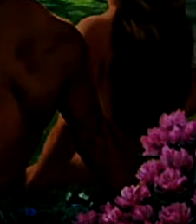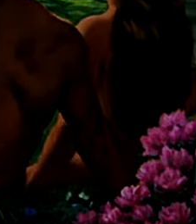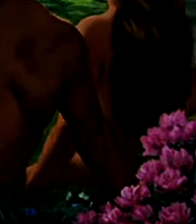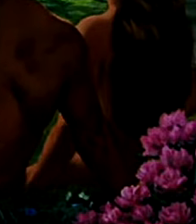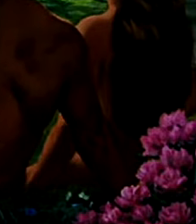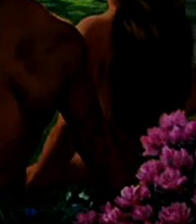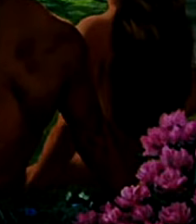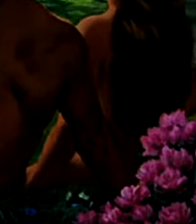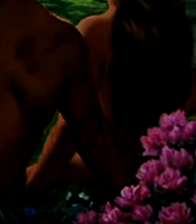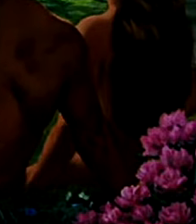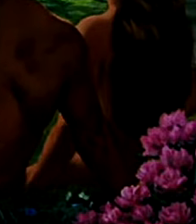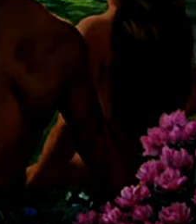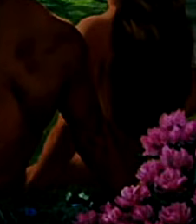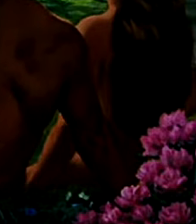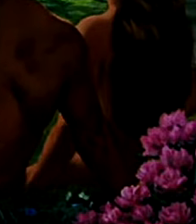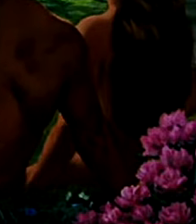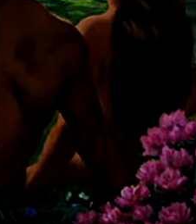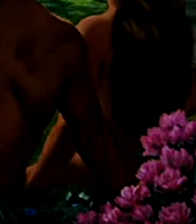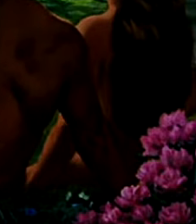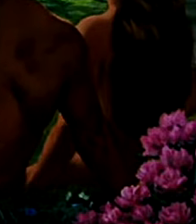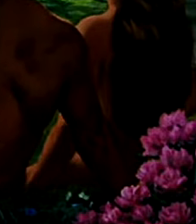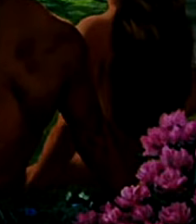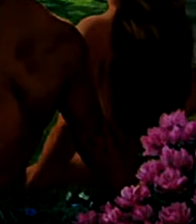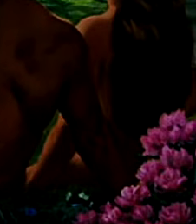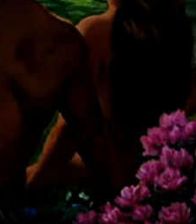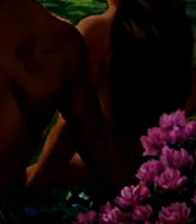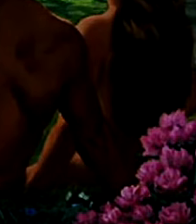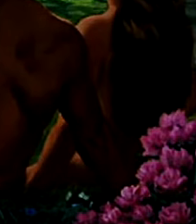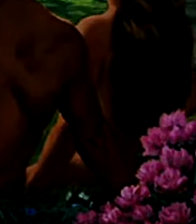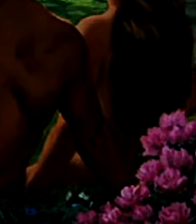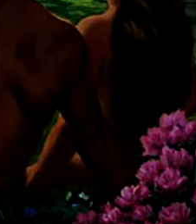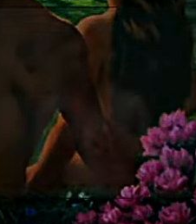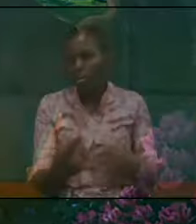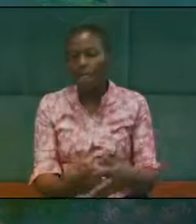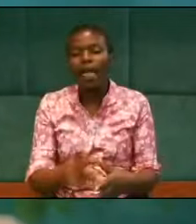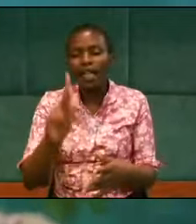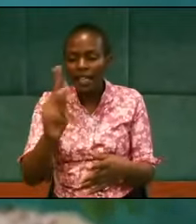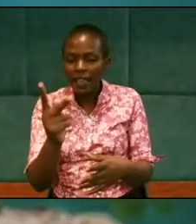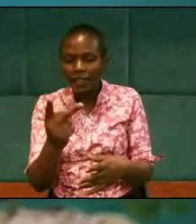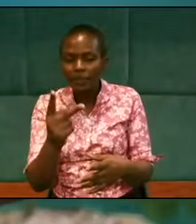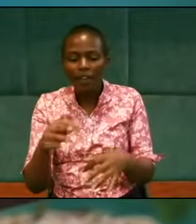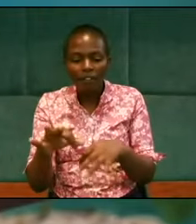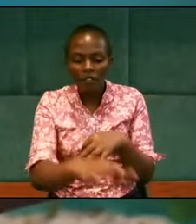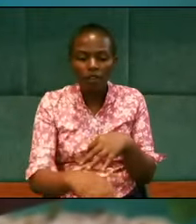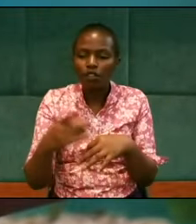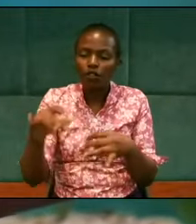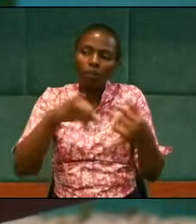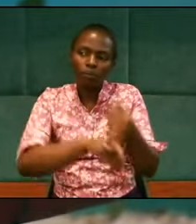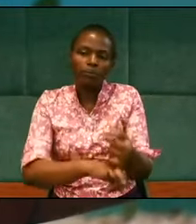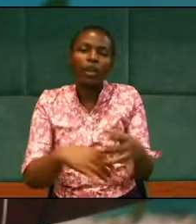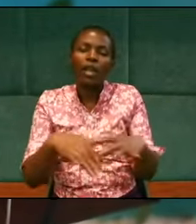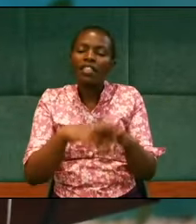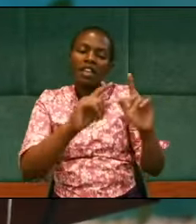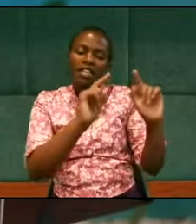they shall be one flesh. In this is a key foundation for marriage. In the